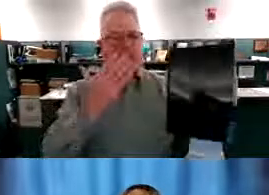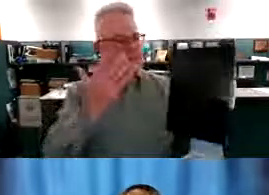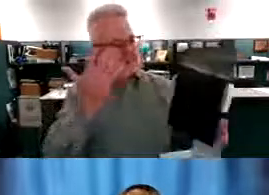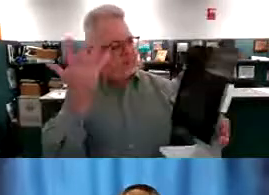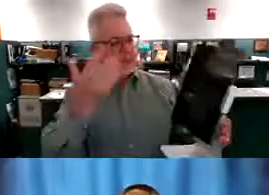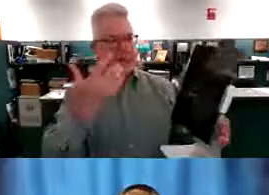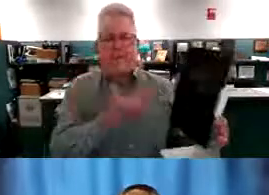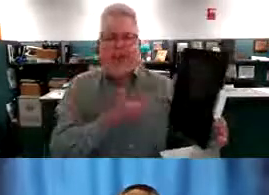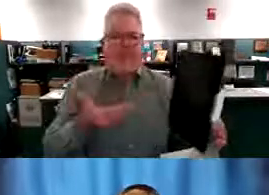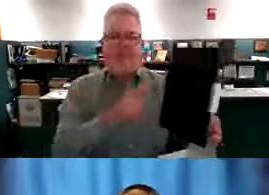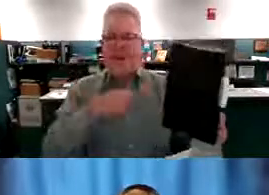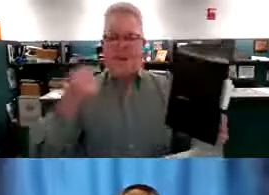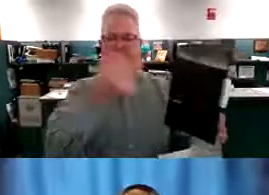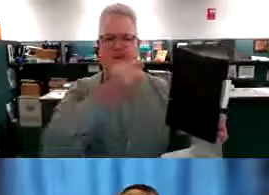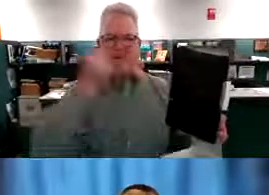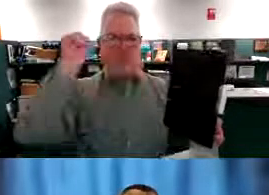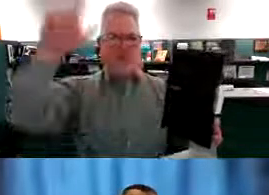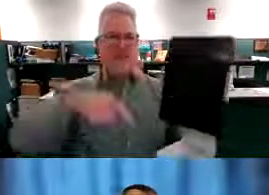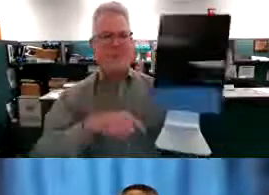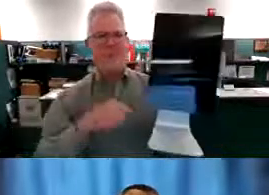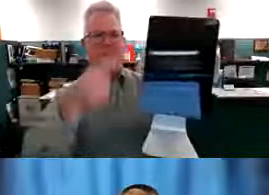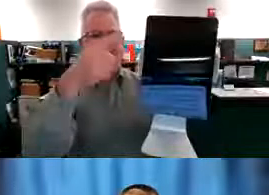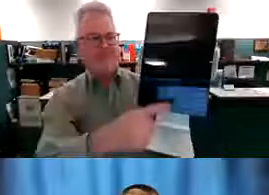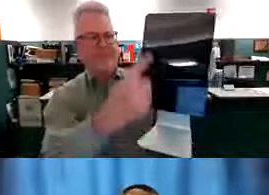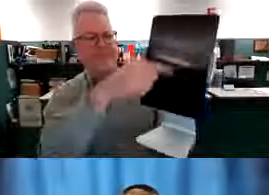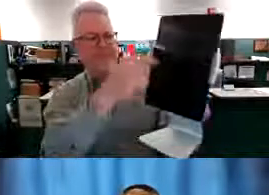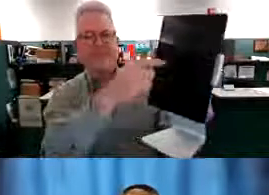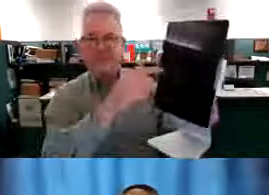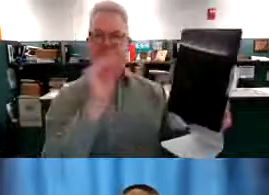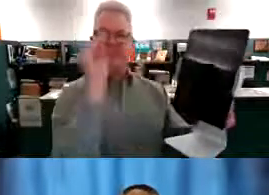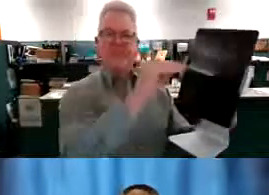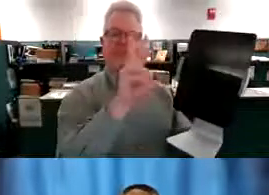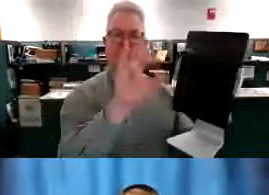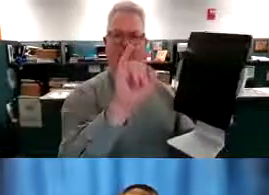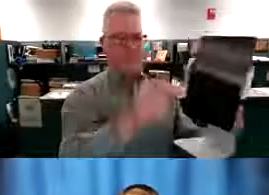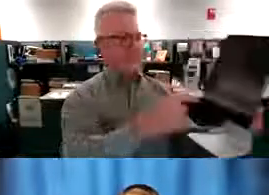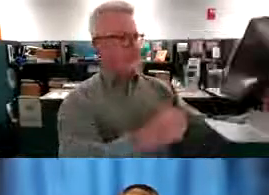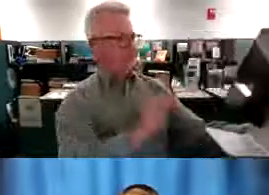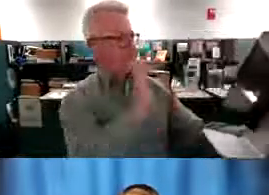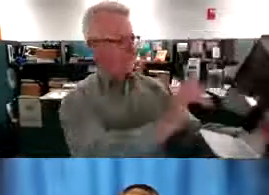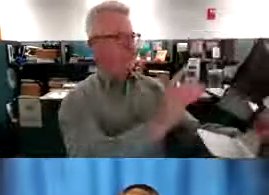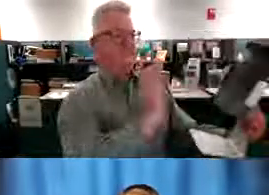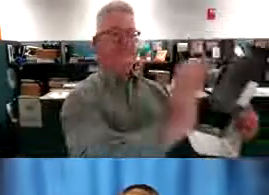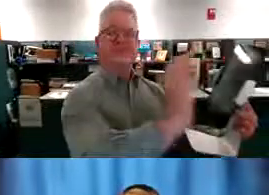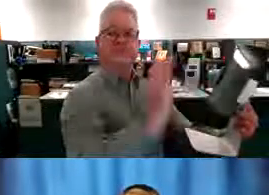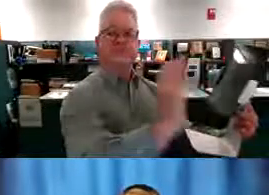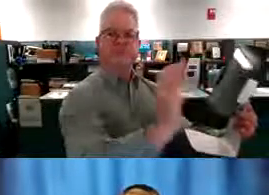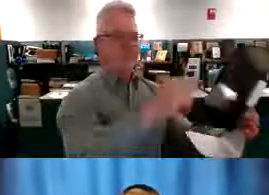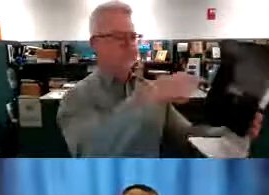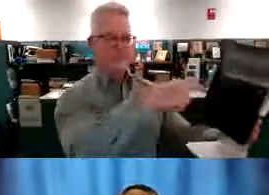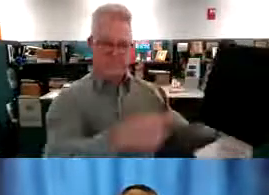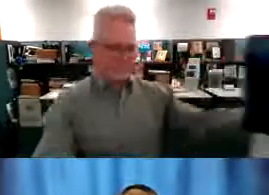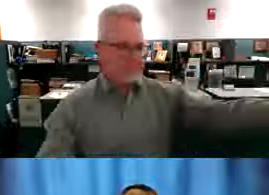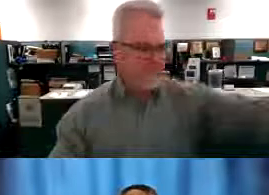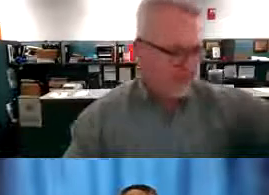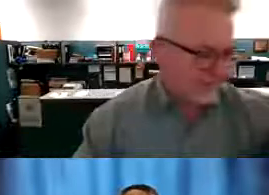VRI. So this right here is like my baby. I bring it on around with me everywhere I go. And right here, you just click the button